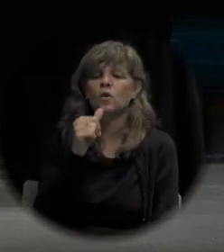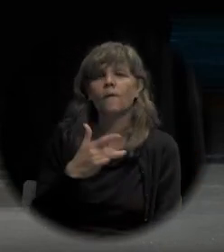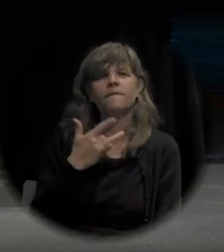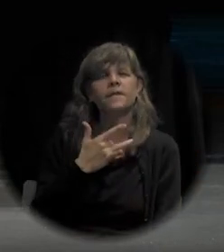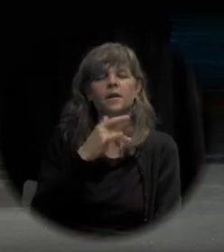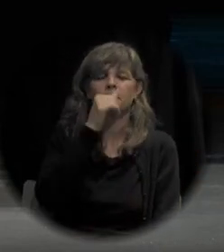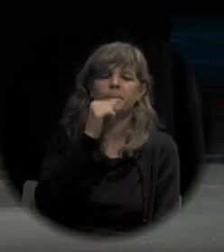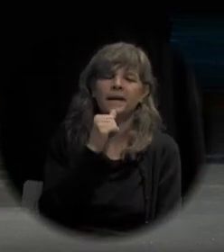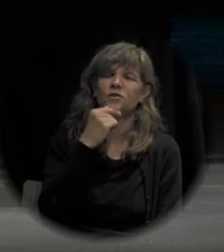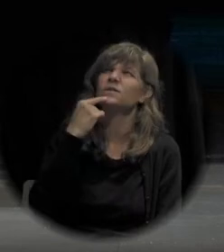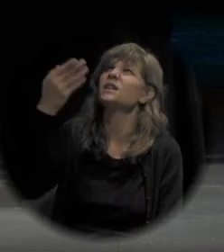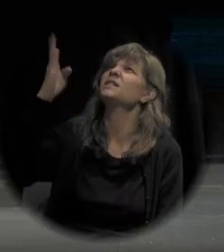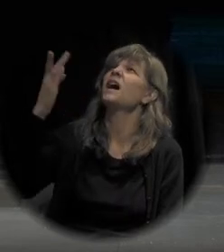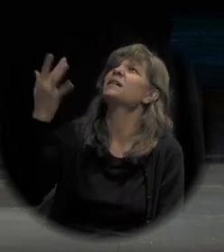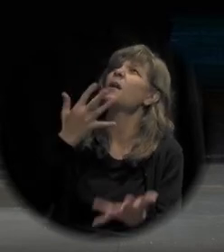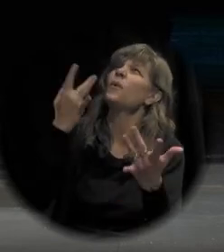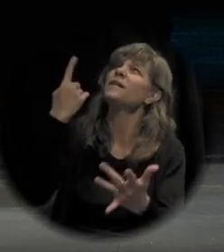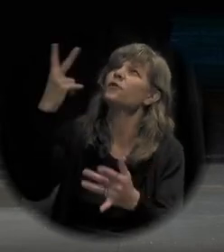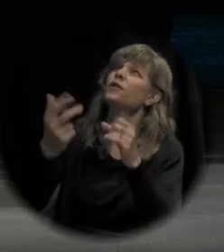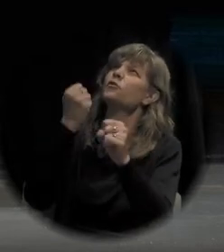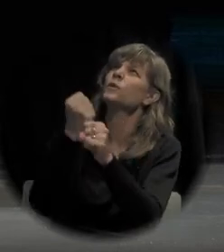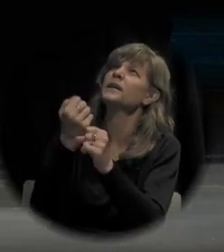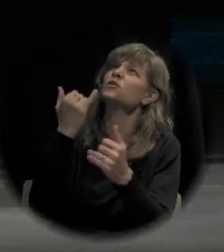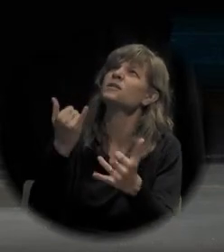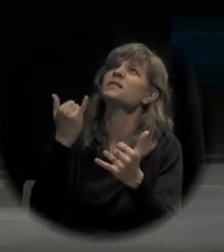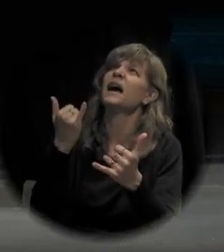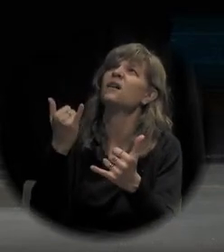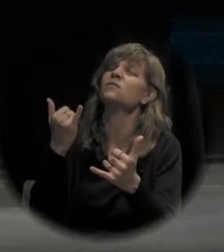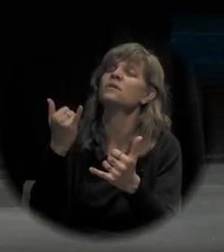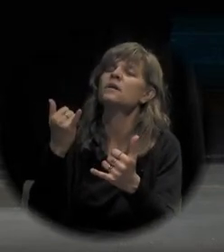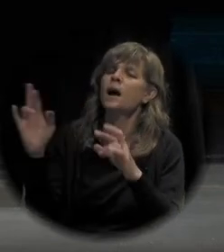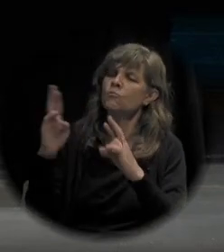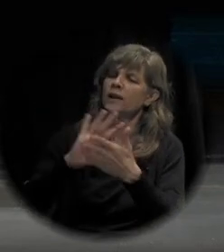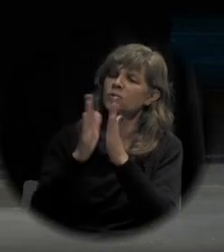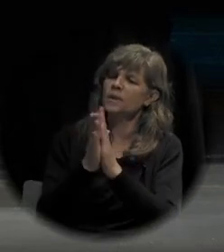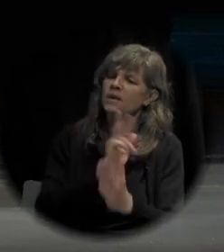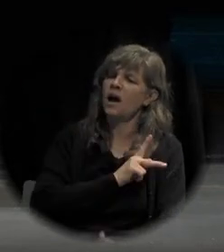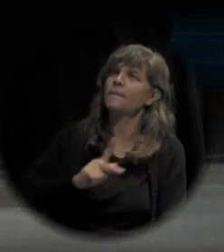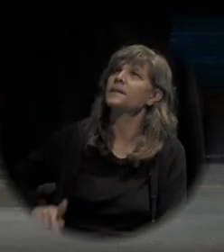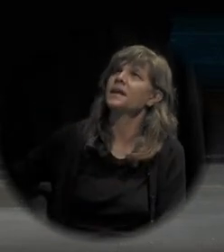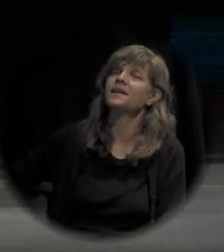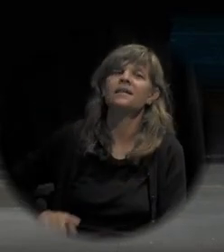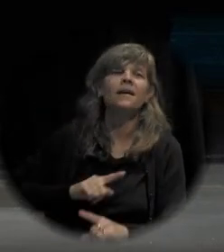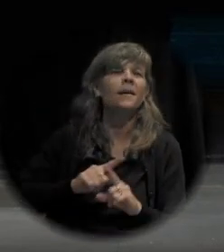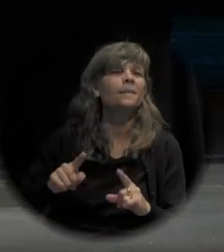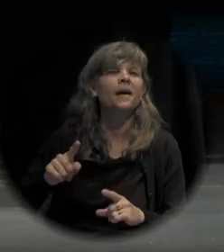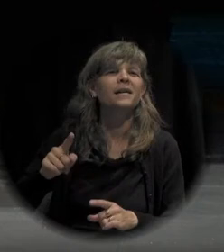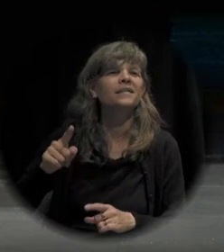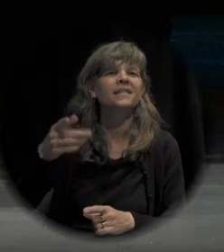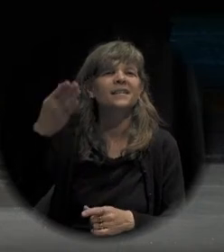for years. It should be mine. I might as well do it. I might as well take it. It's how I think God is just waiting for me to